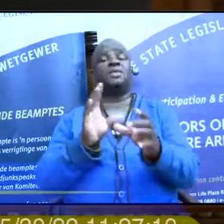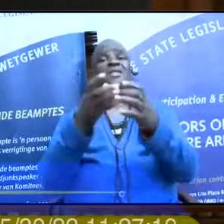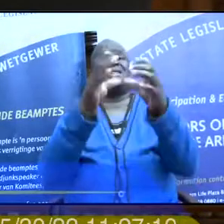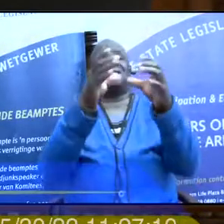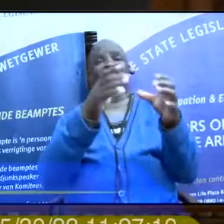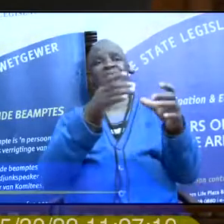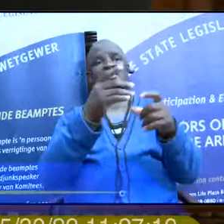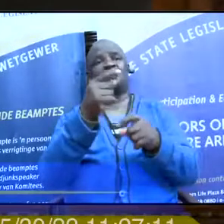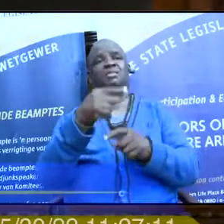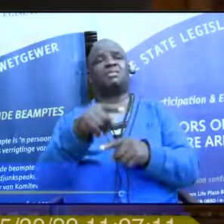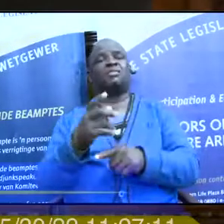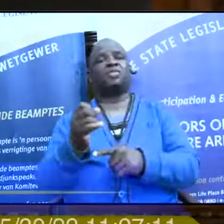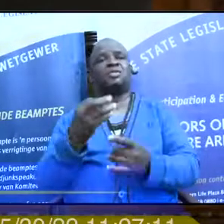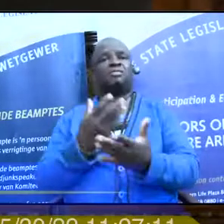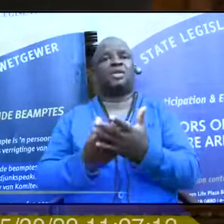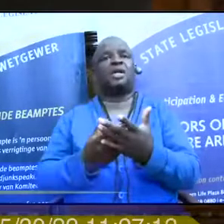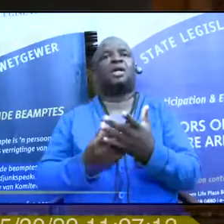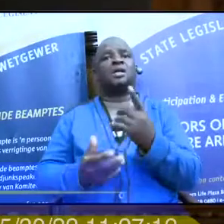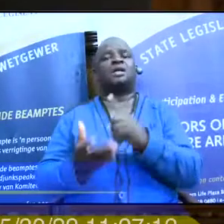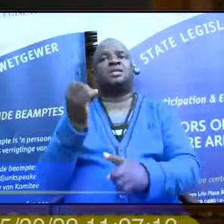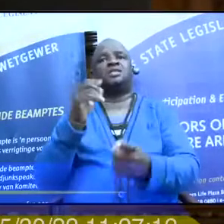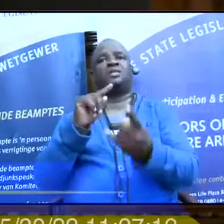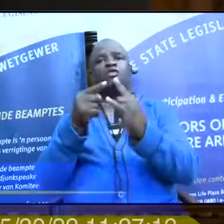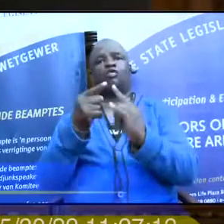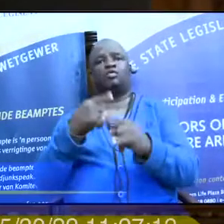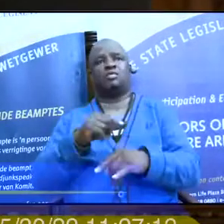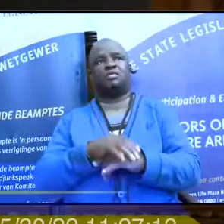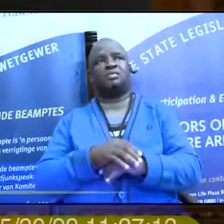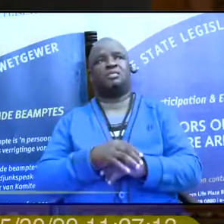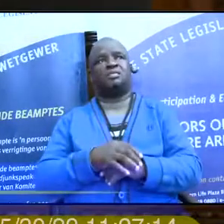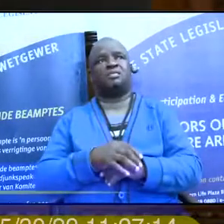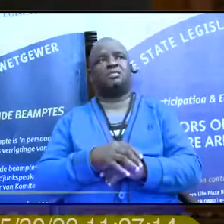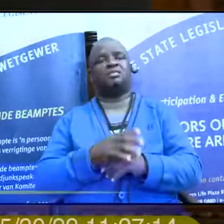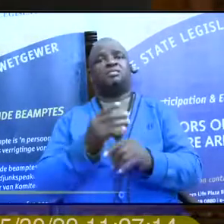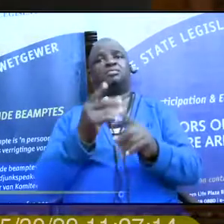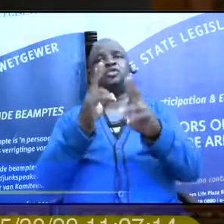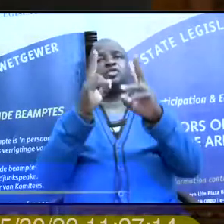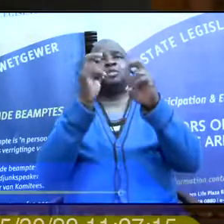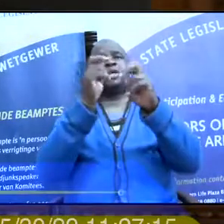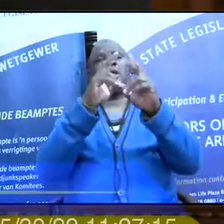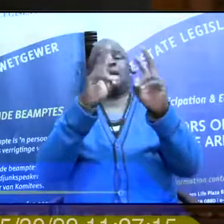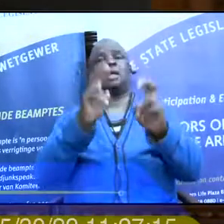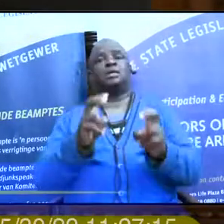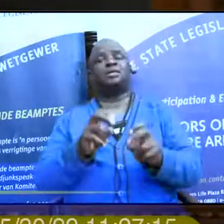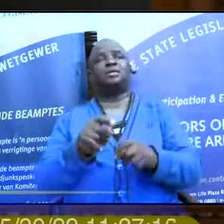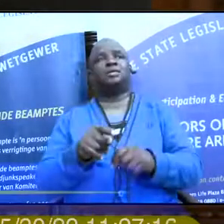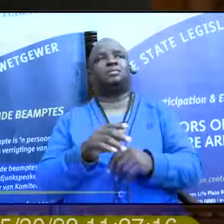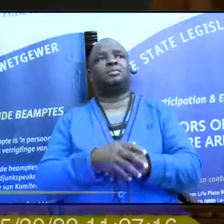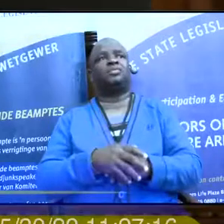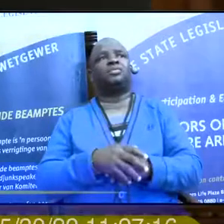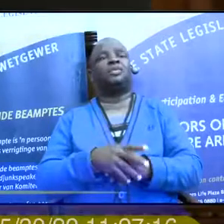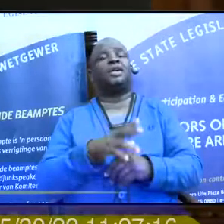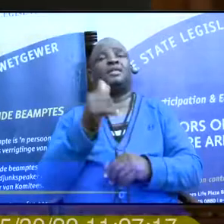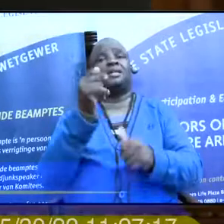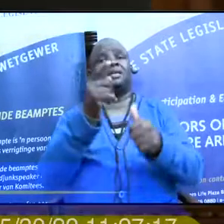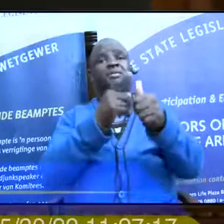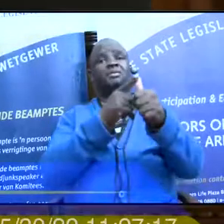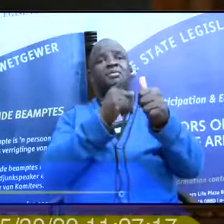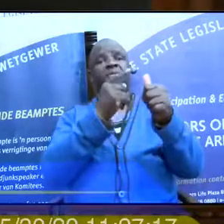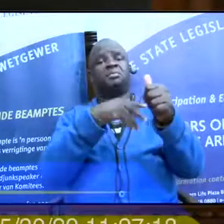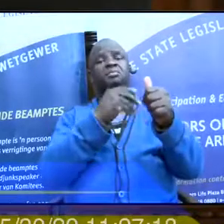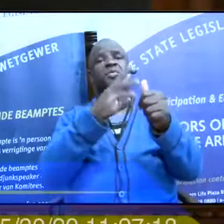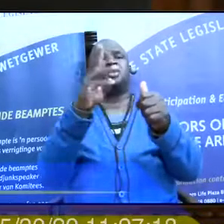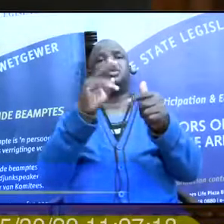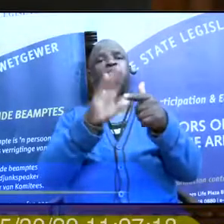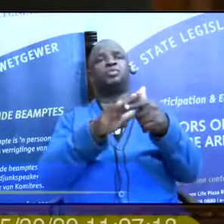that we deliver what it is that we need to deliver on electricity it's another job driver so number one was water secondly